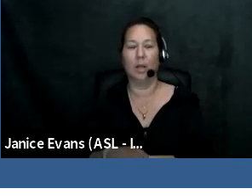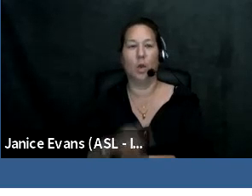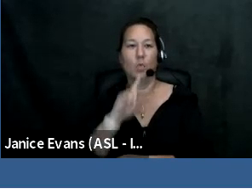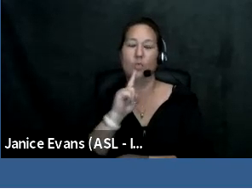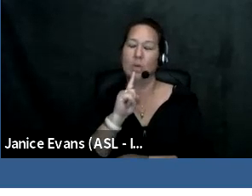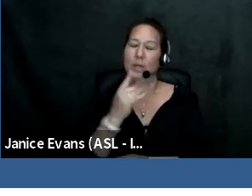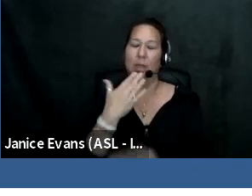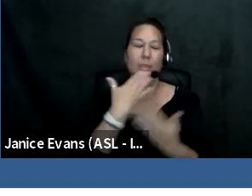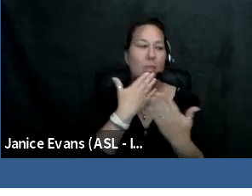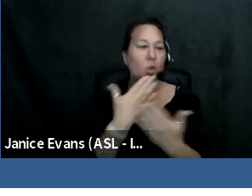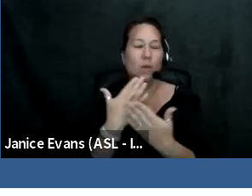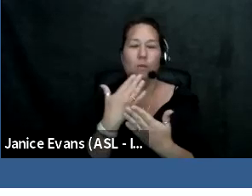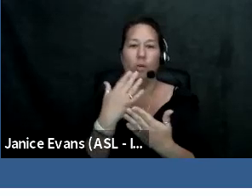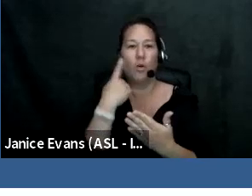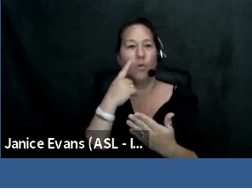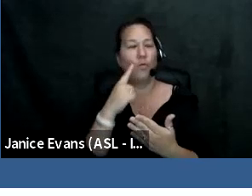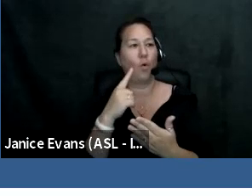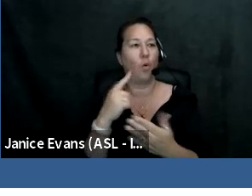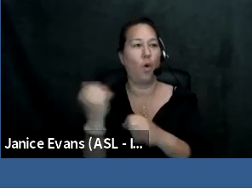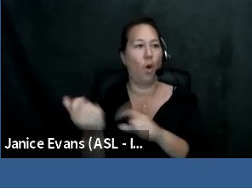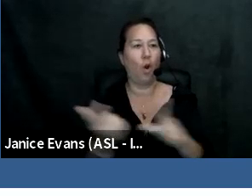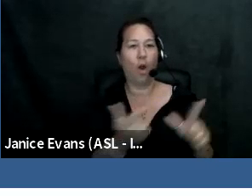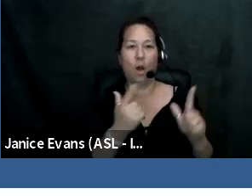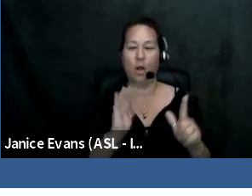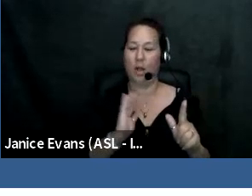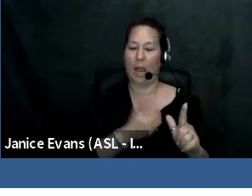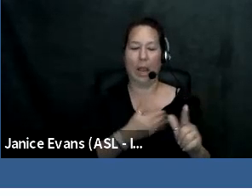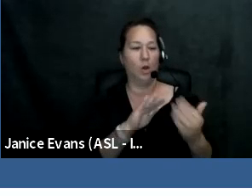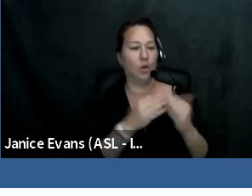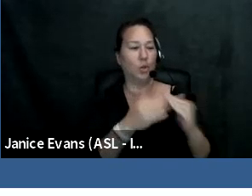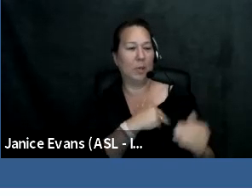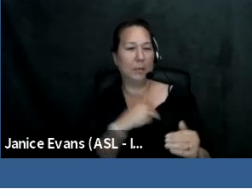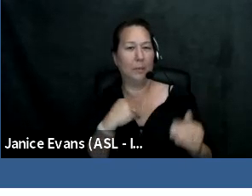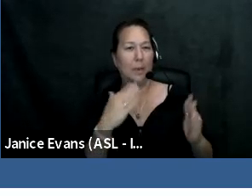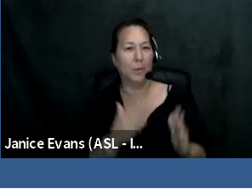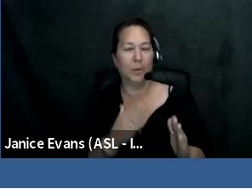sacrifices and efforts of all of our community members,